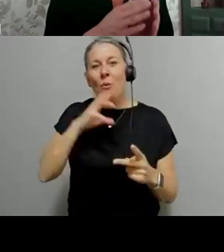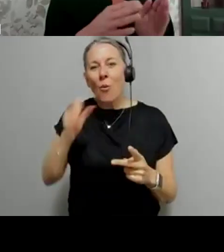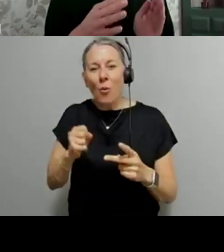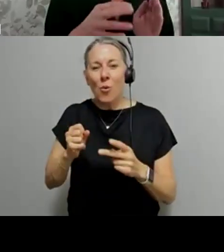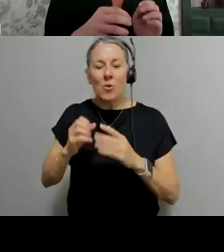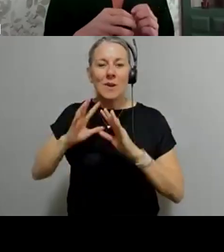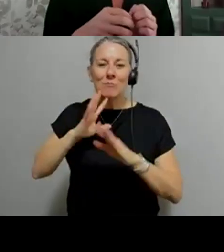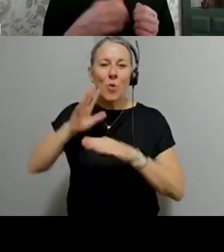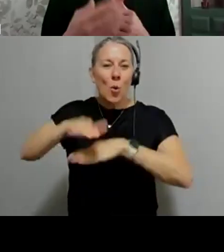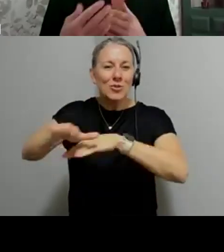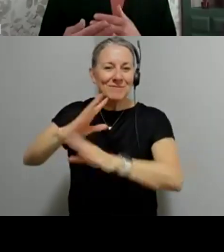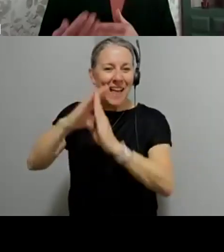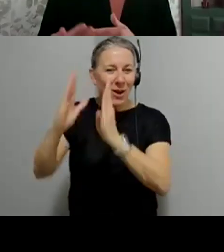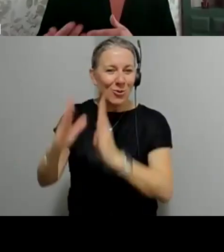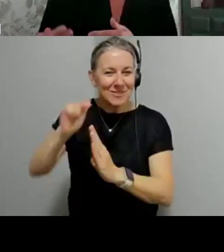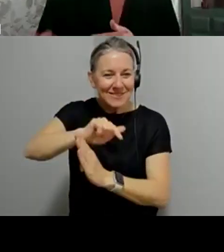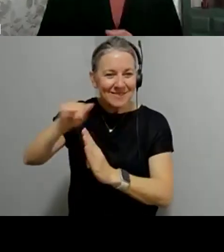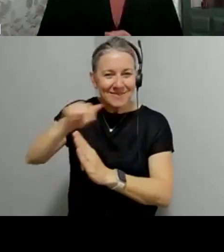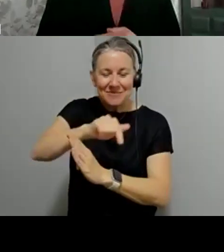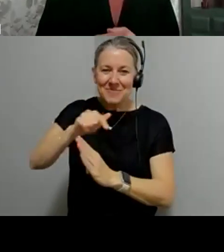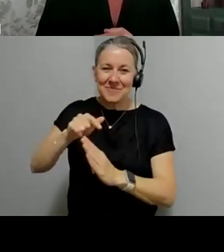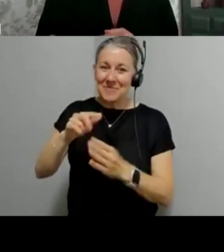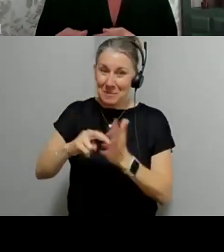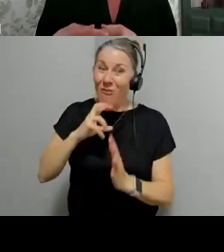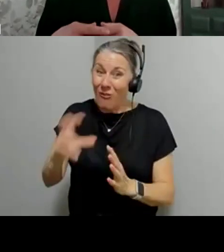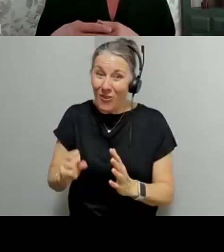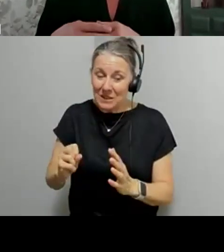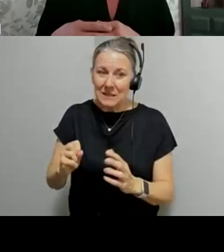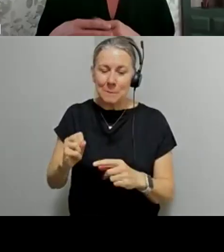we're not doing so great at encouraging